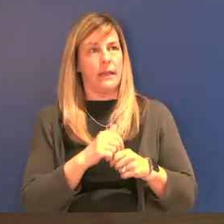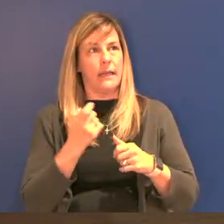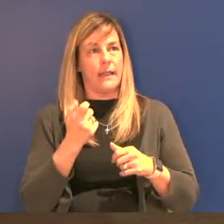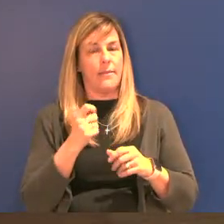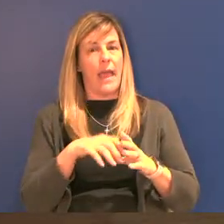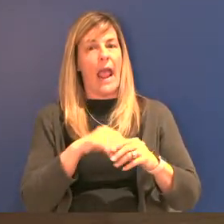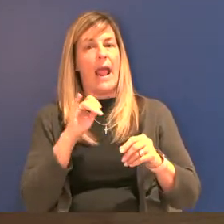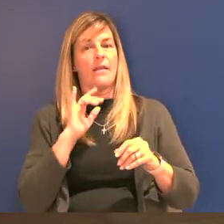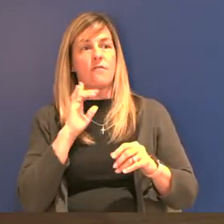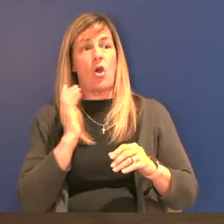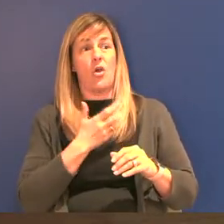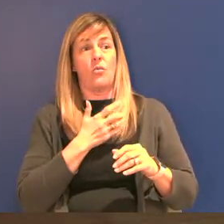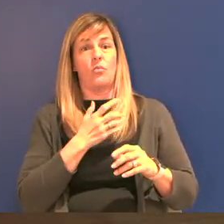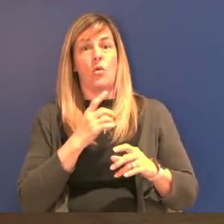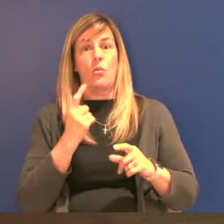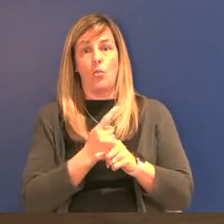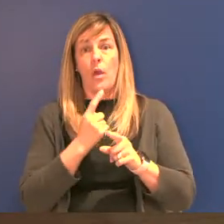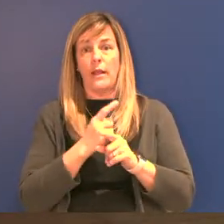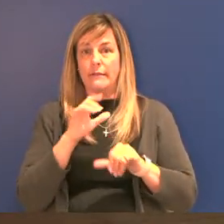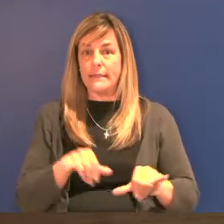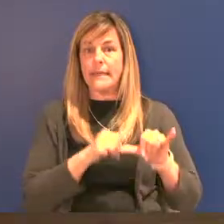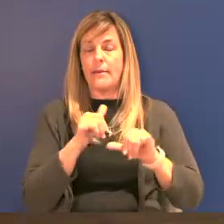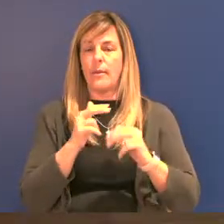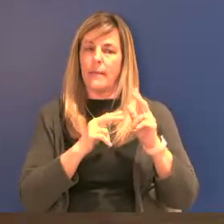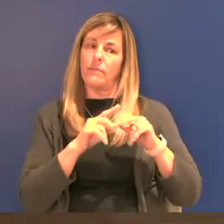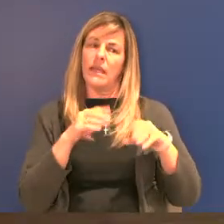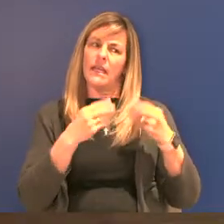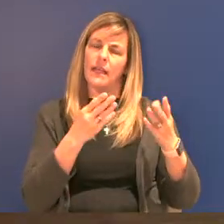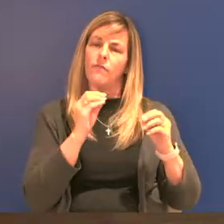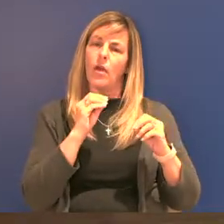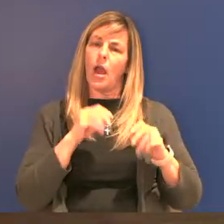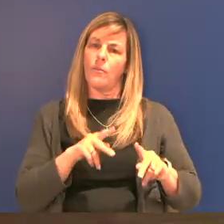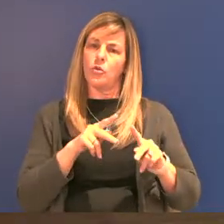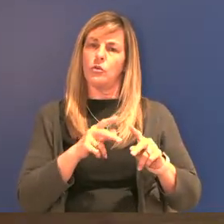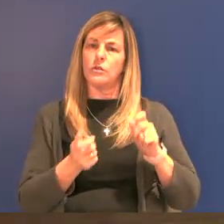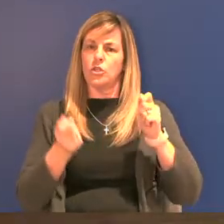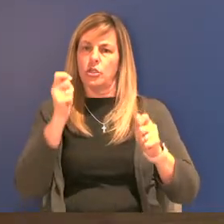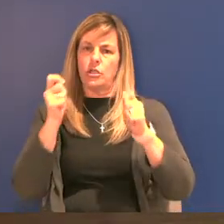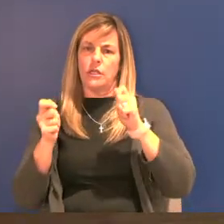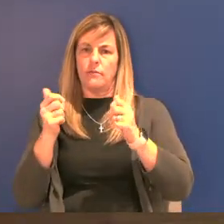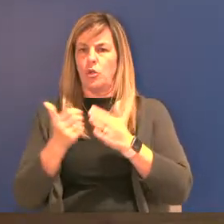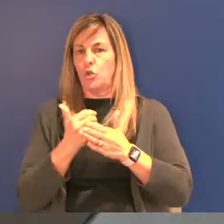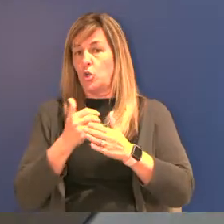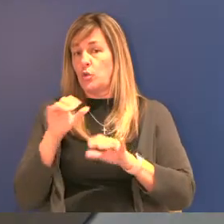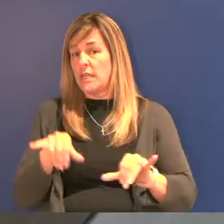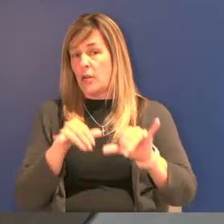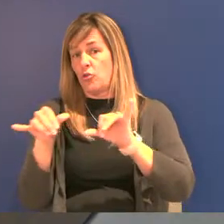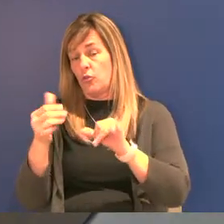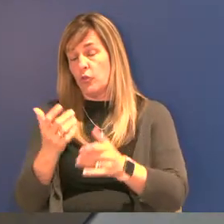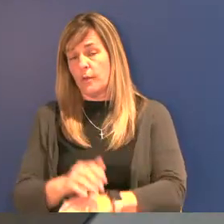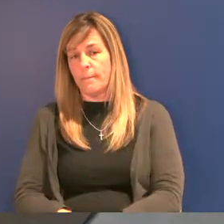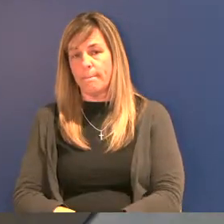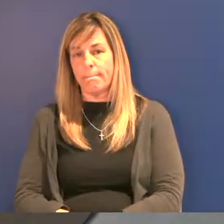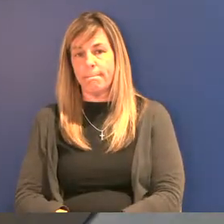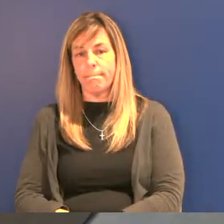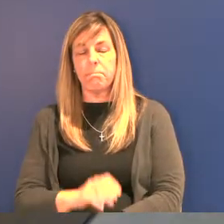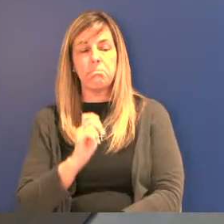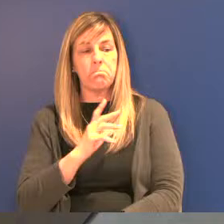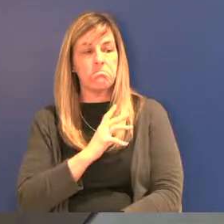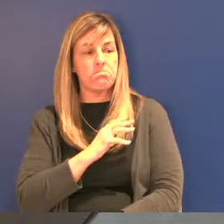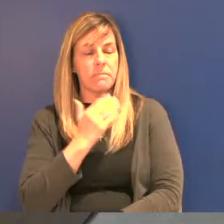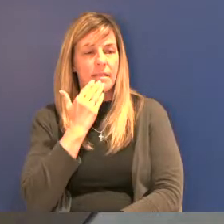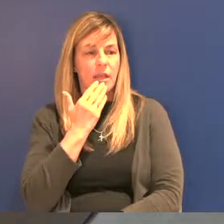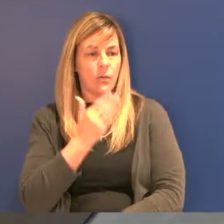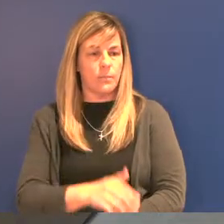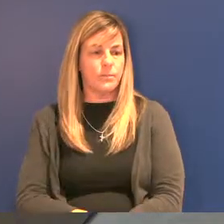just the standard build. And so it does, again, give us opportunities to look at readjusting our standards. Okay, thank you. Thank you.